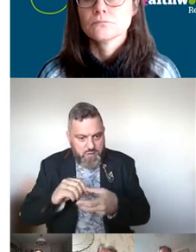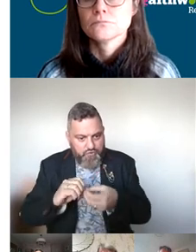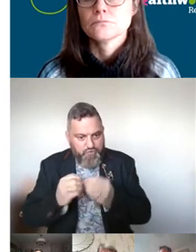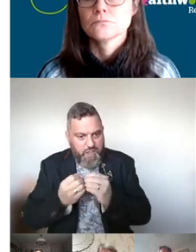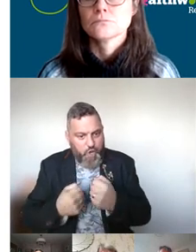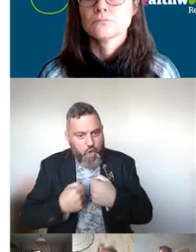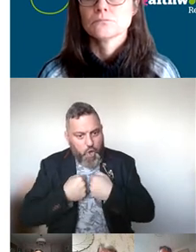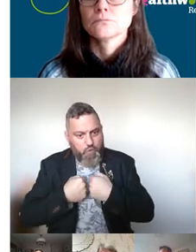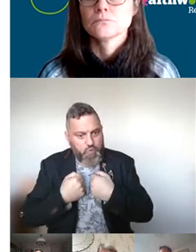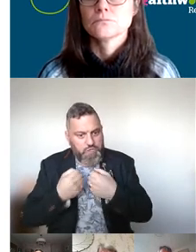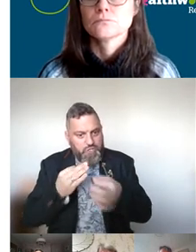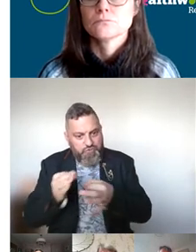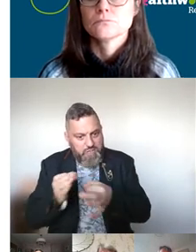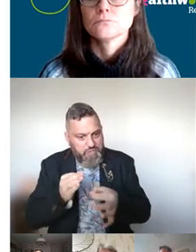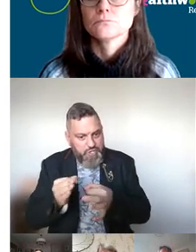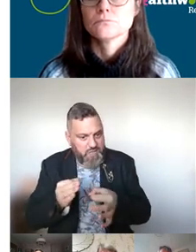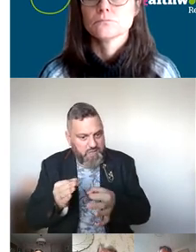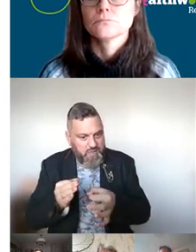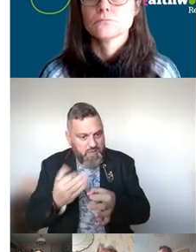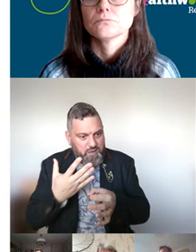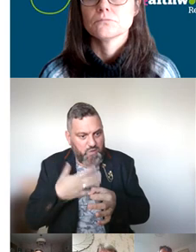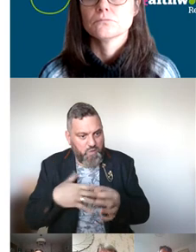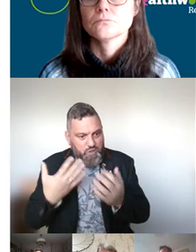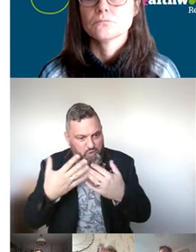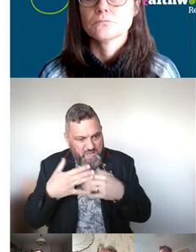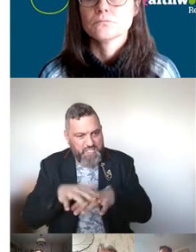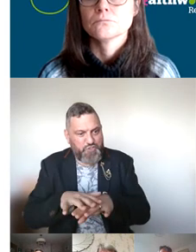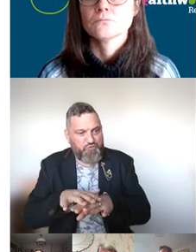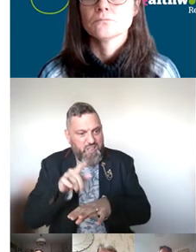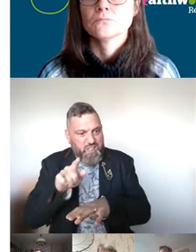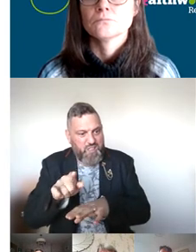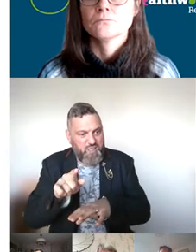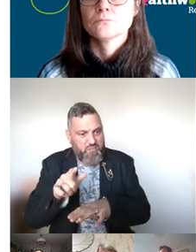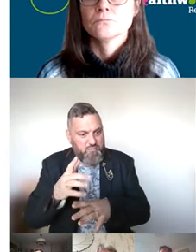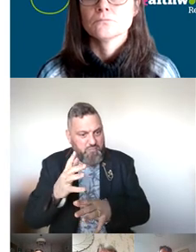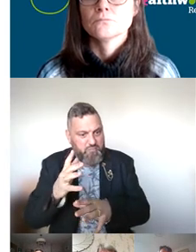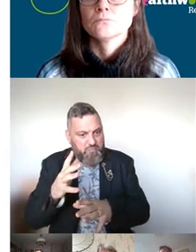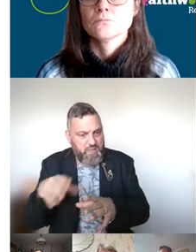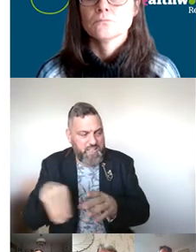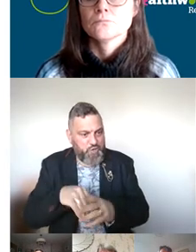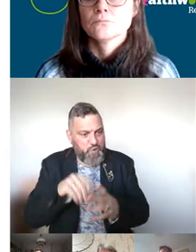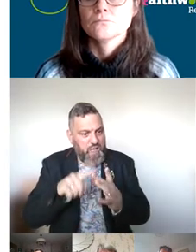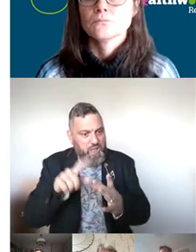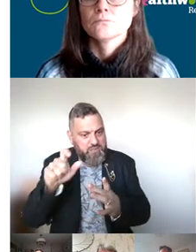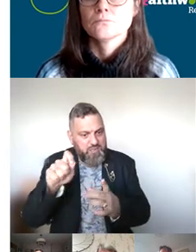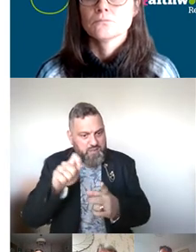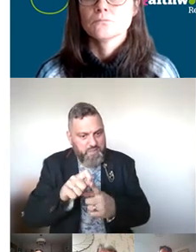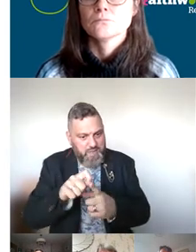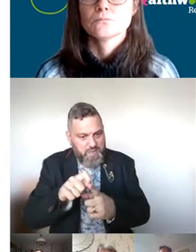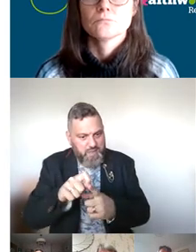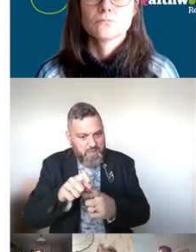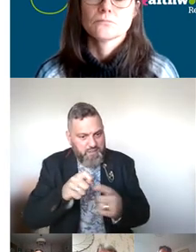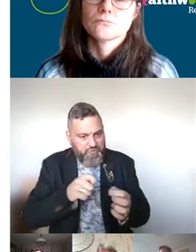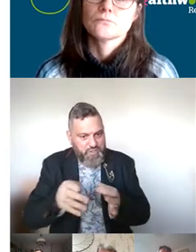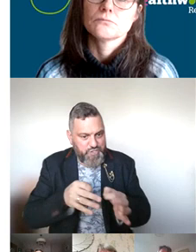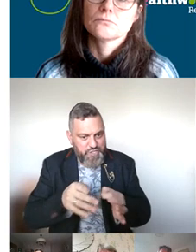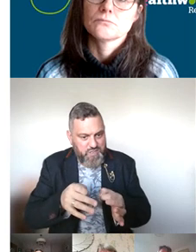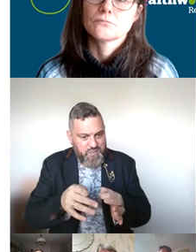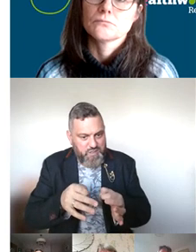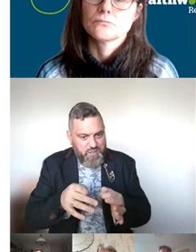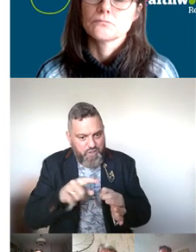own, and we want to be able to integrate them into the wider ICP strategy. So